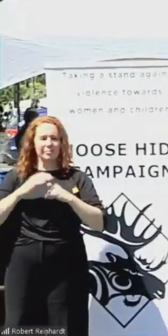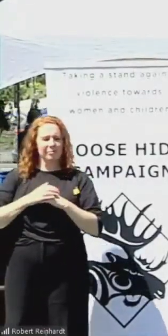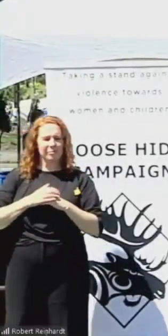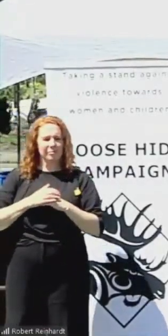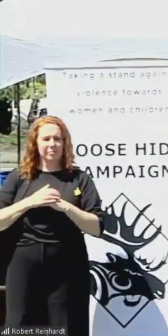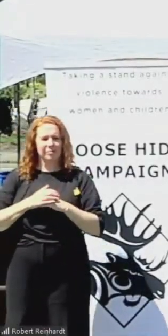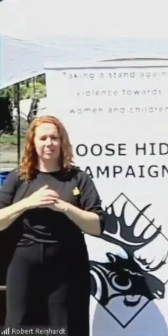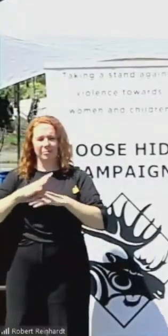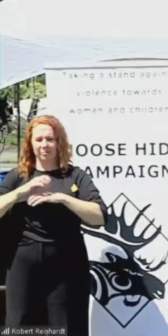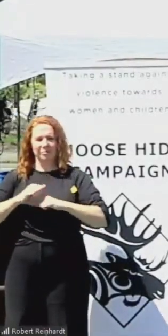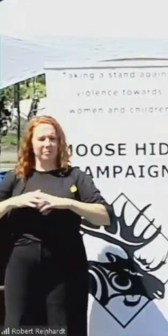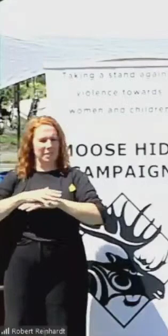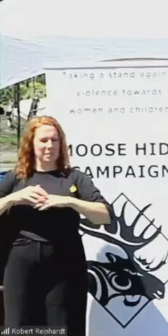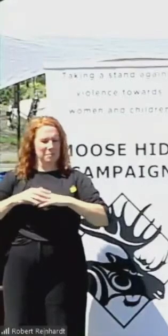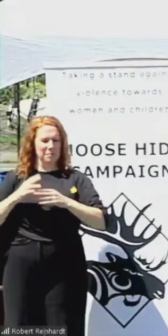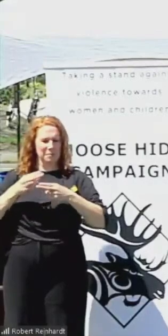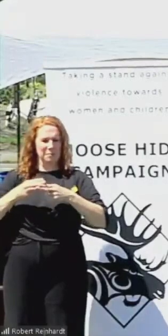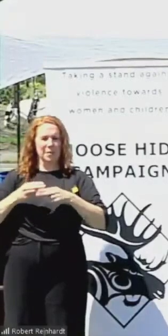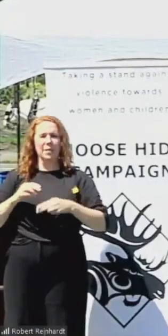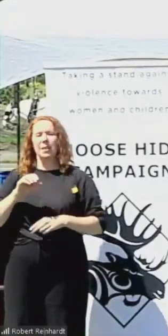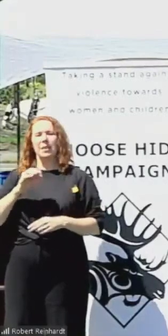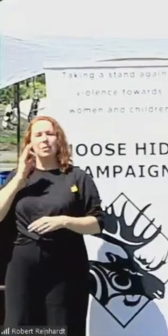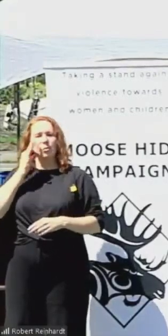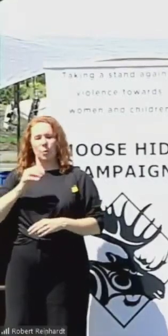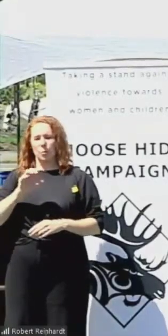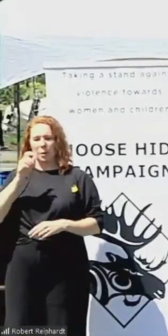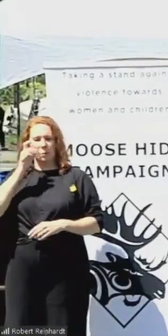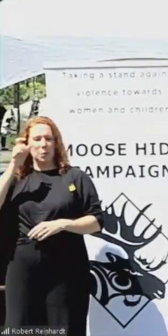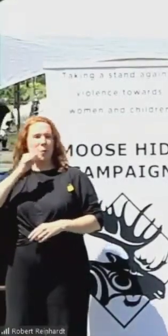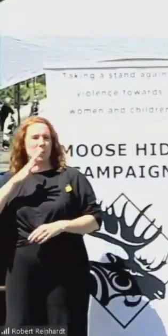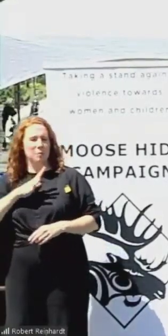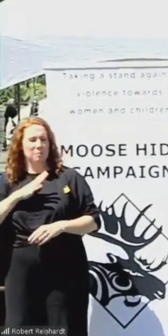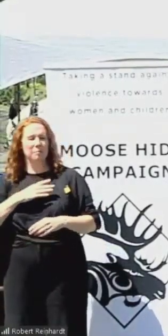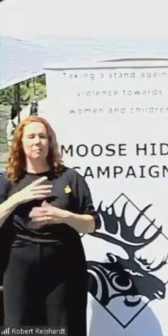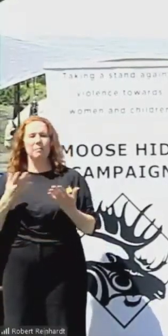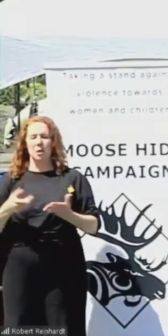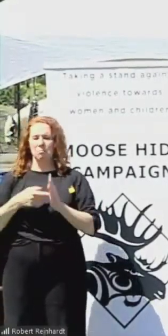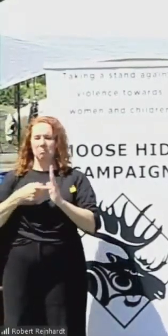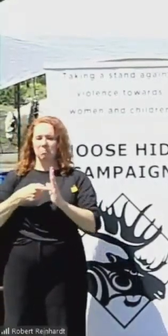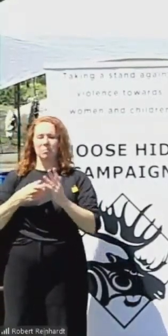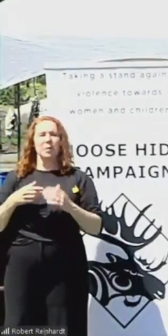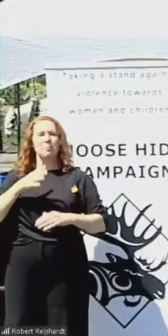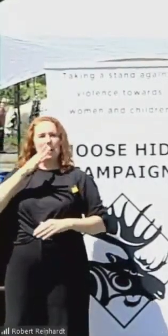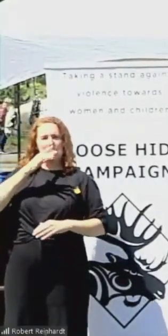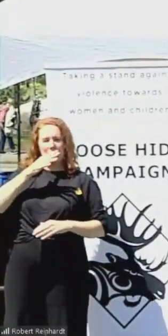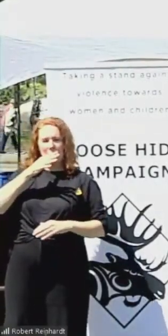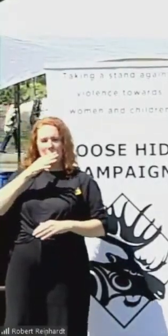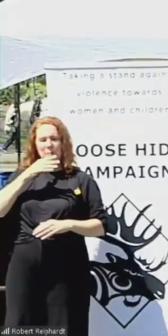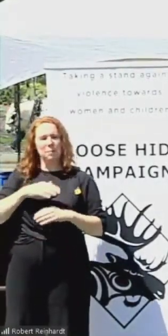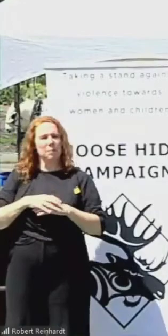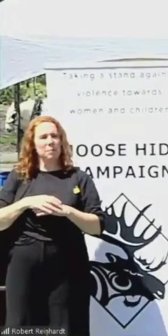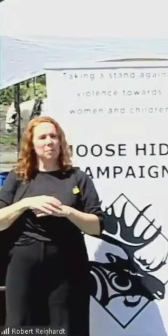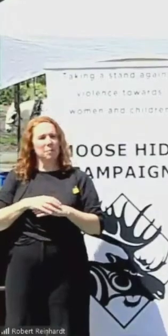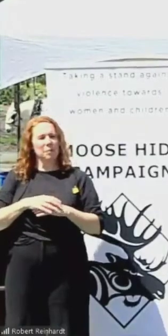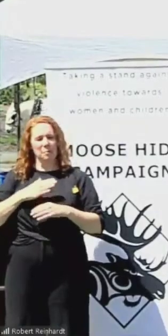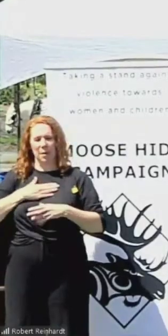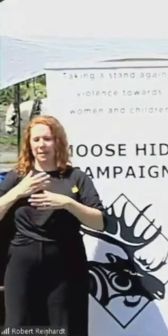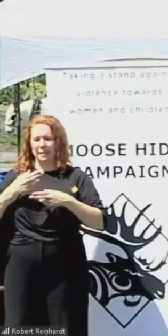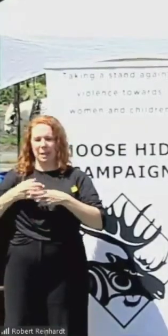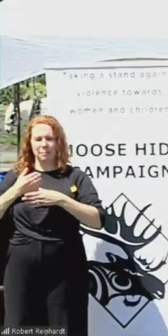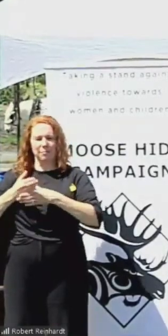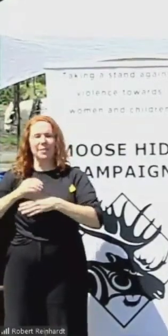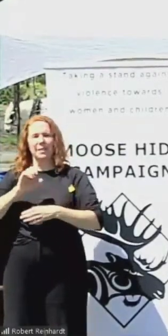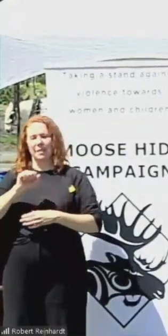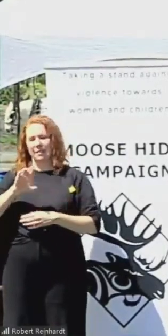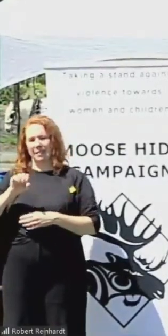traditional name is Odemengiziskwe, which means Strawberry Moon Woman, and I'm here representing my mother and whose name I share with,